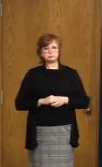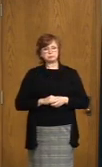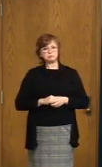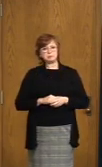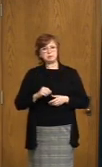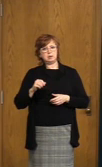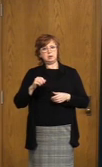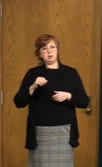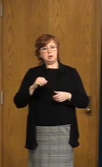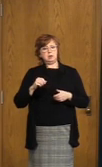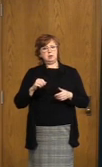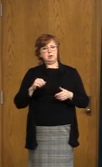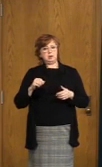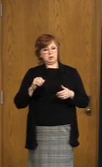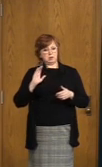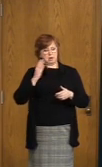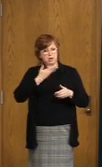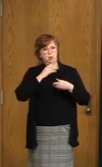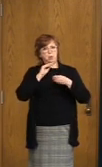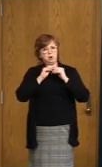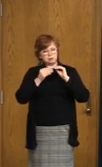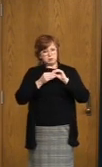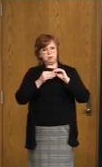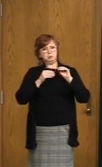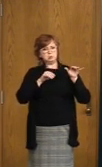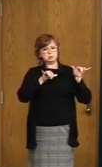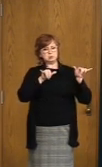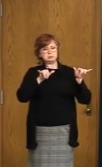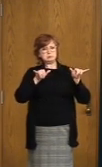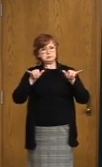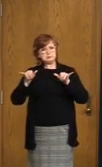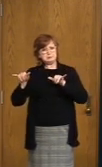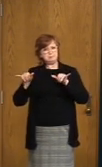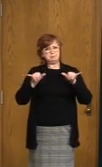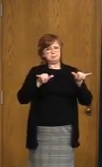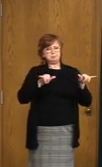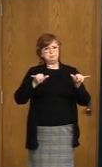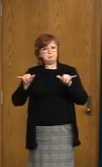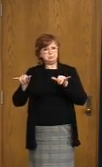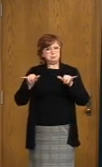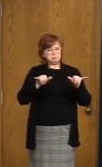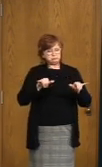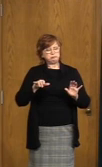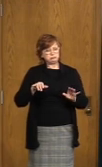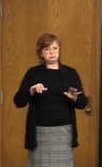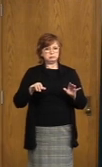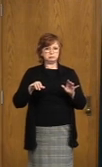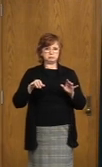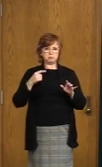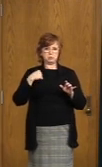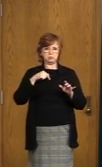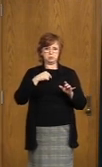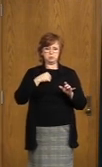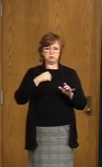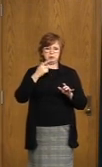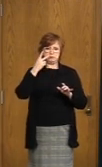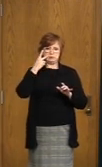been, you know, very comparable, and some of the more severe statistics, and notwithstanding a very challenging